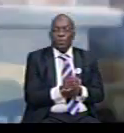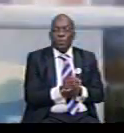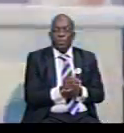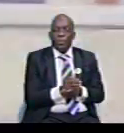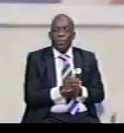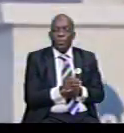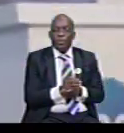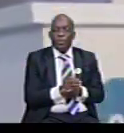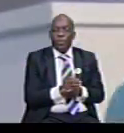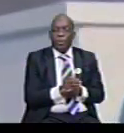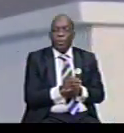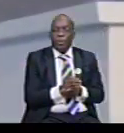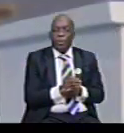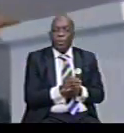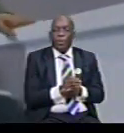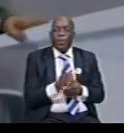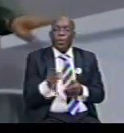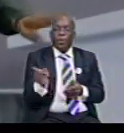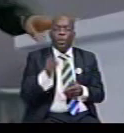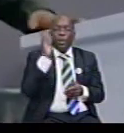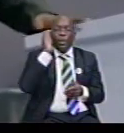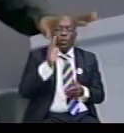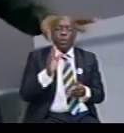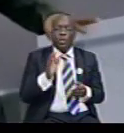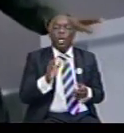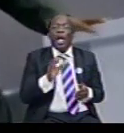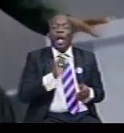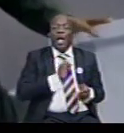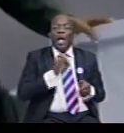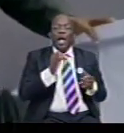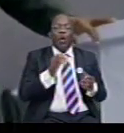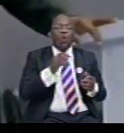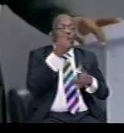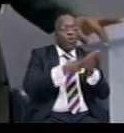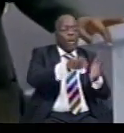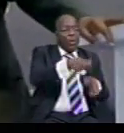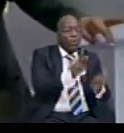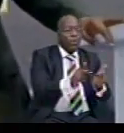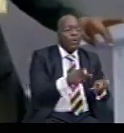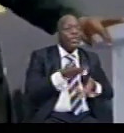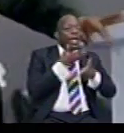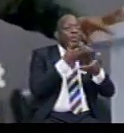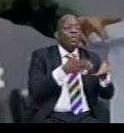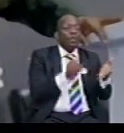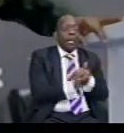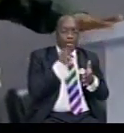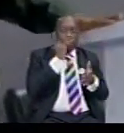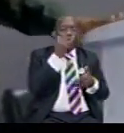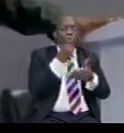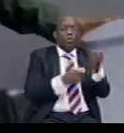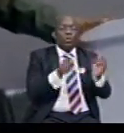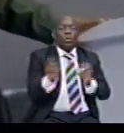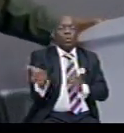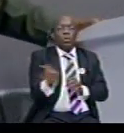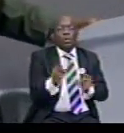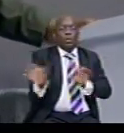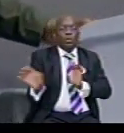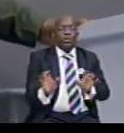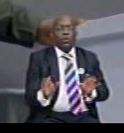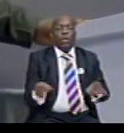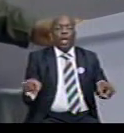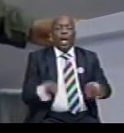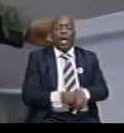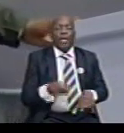the minority. And what other people shout, that's what they chorus, that's what they believe. But at the days